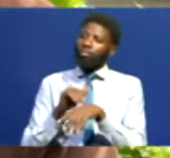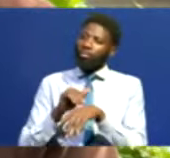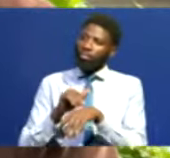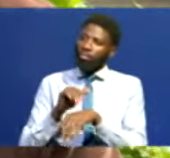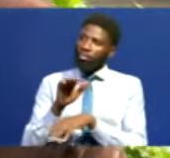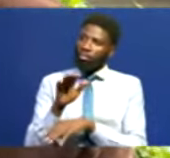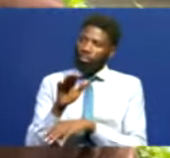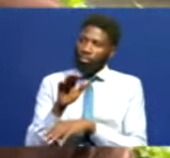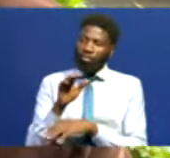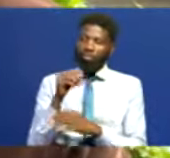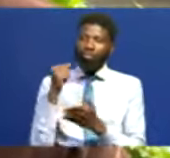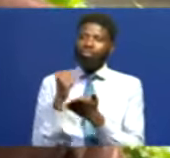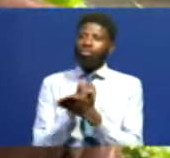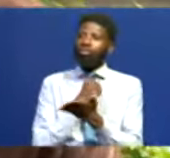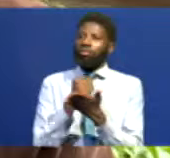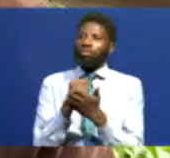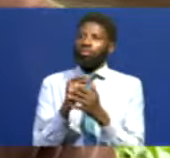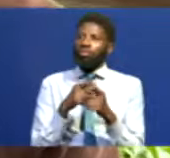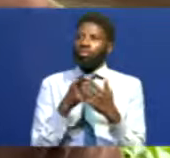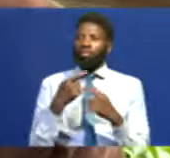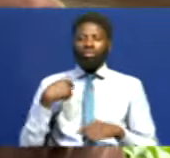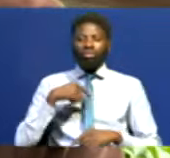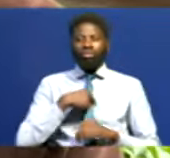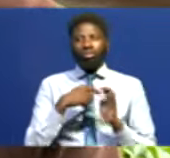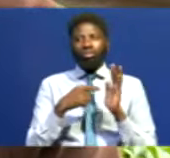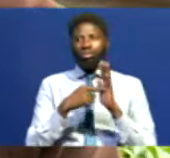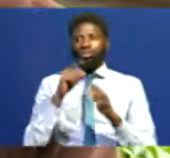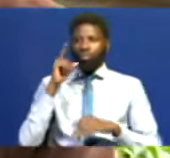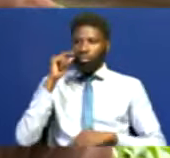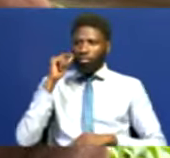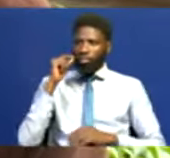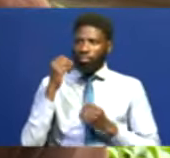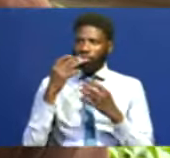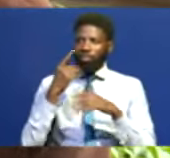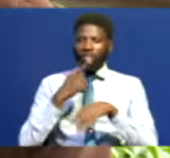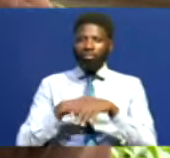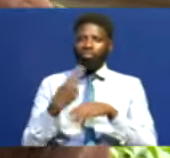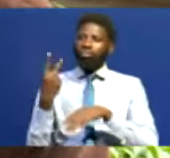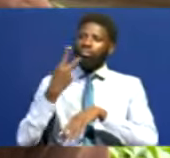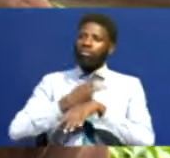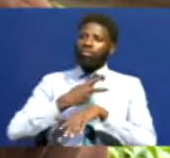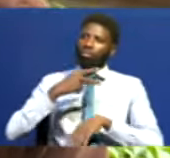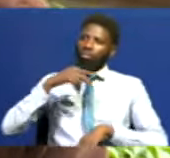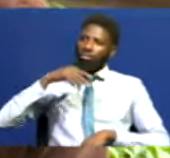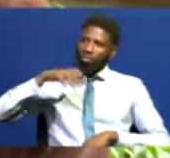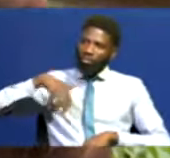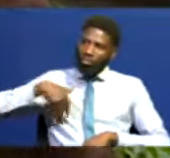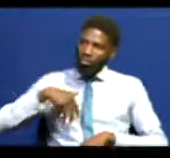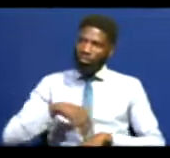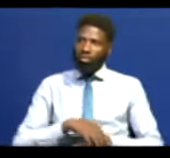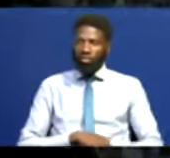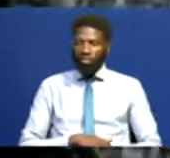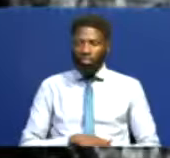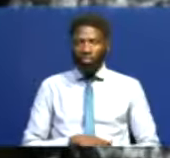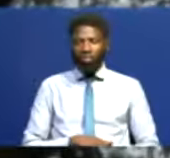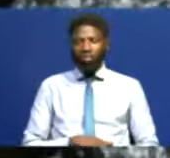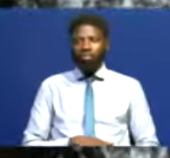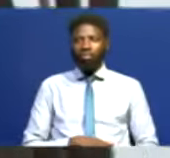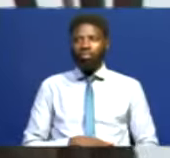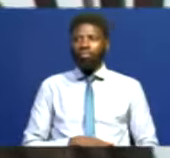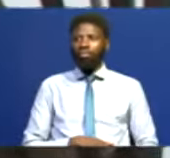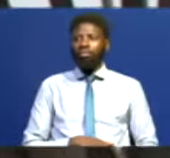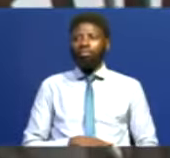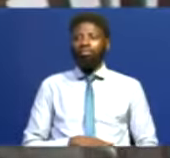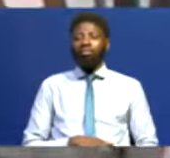by push of service so that we show them. So Mombasa was always two days behind. Very exciting in its own way. In the